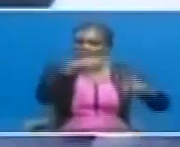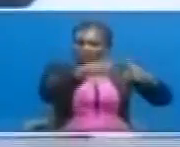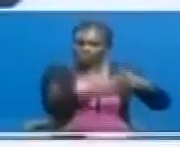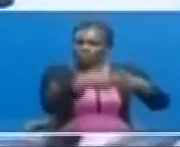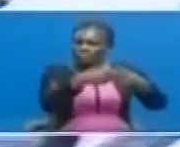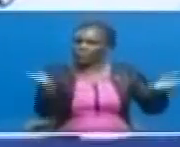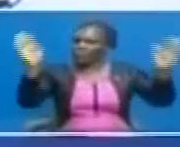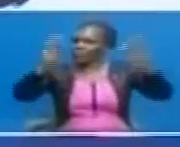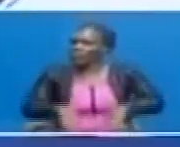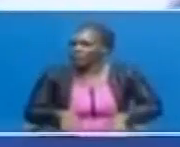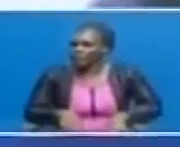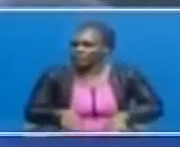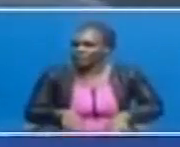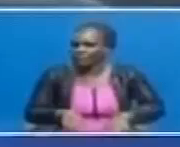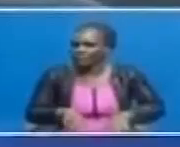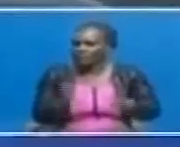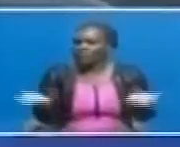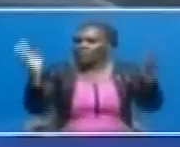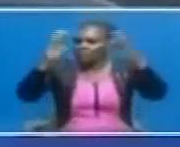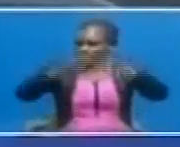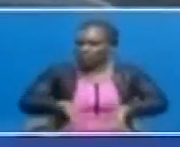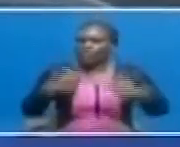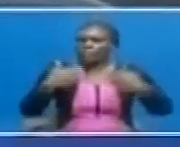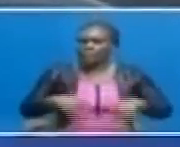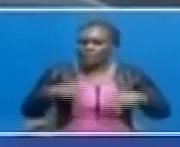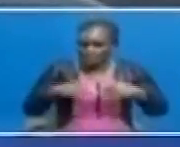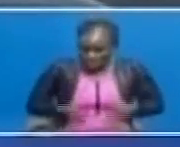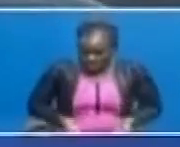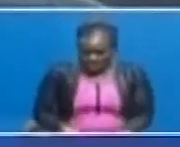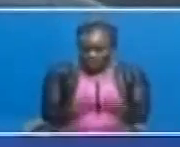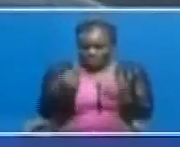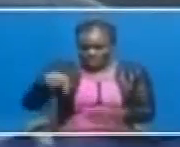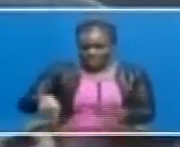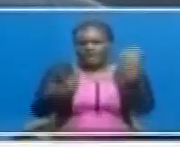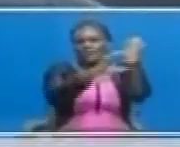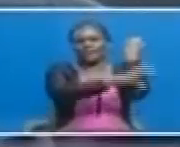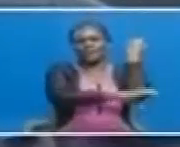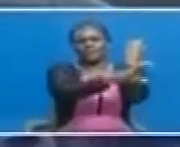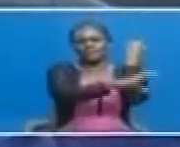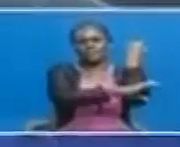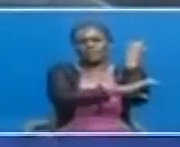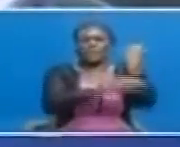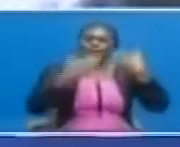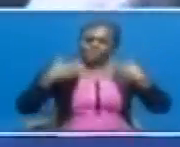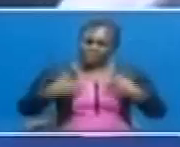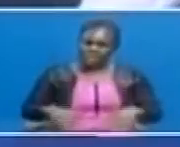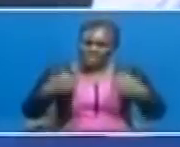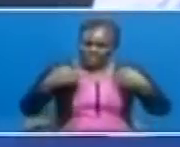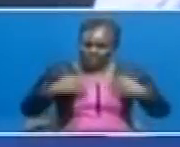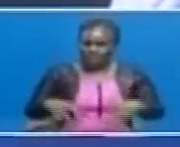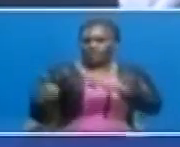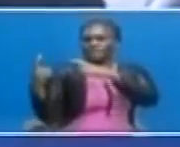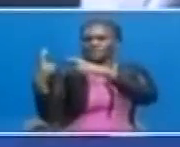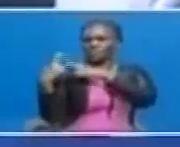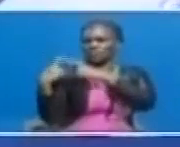iliangushwa na watu ambao wamezaliwa kwa inji hii, watu ambao walikuwa wanasimamia kwa inji hii, watu